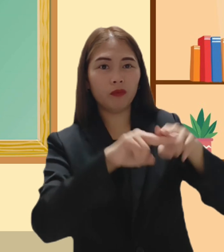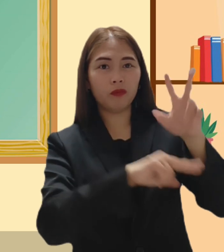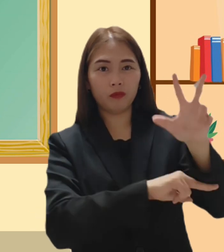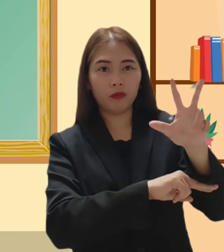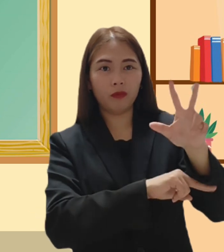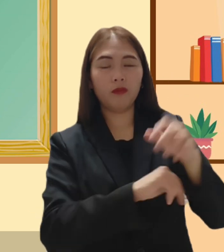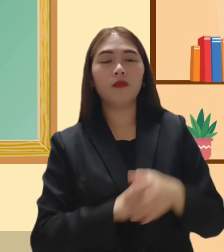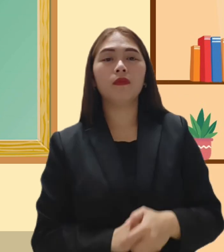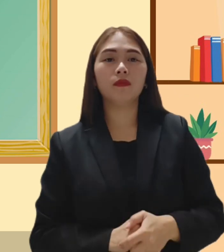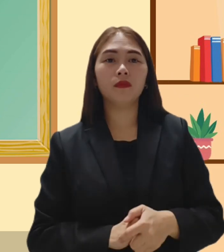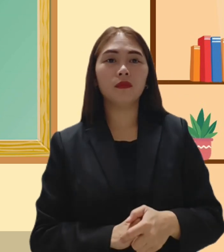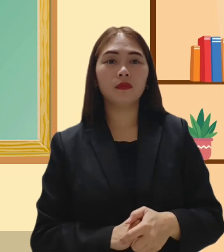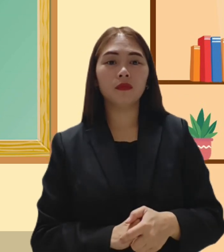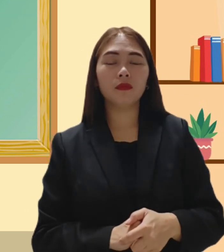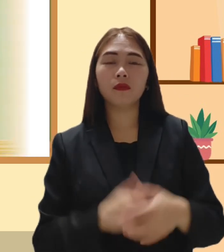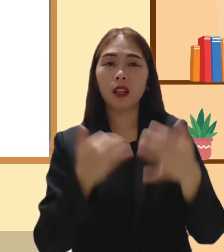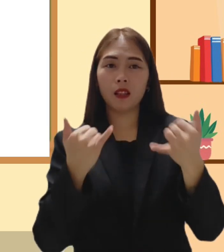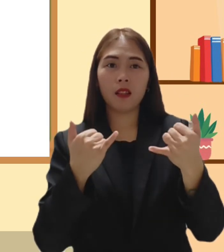increases by 3.